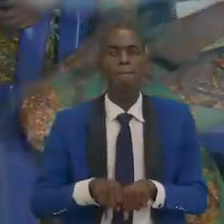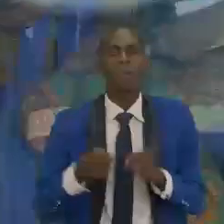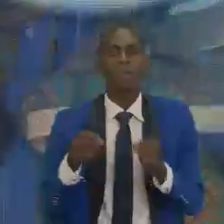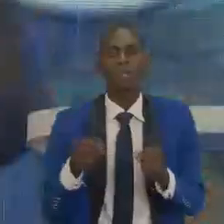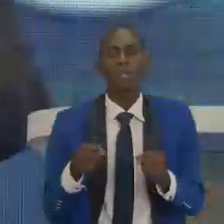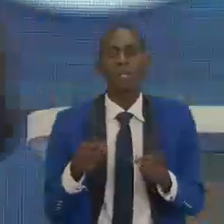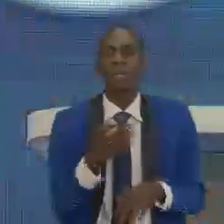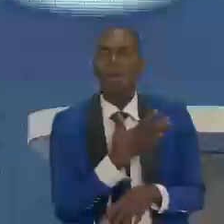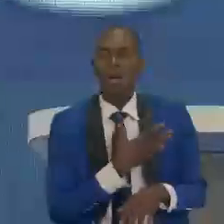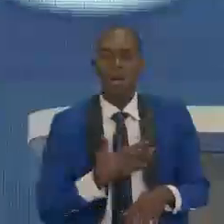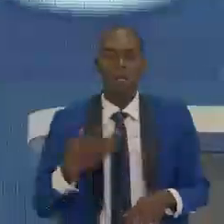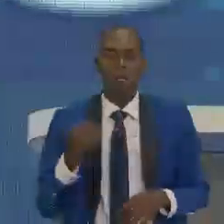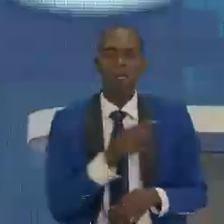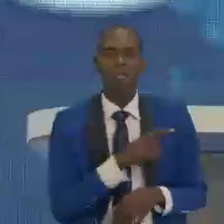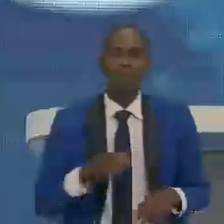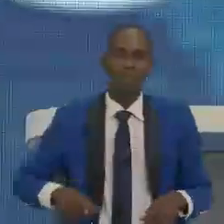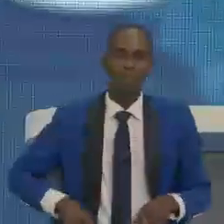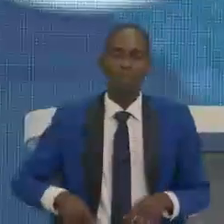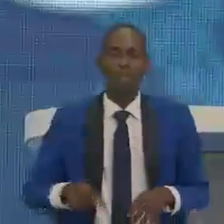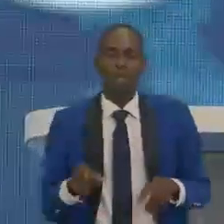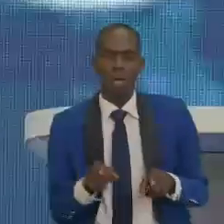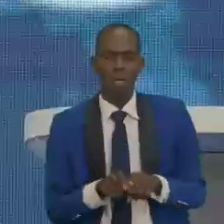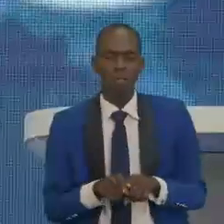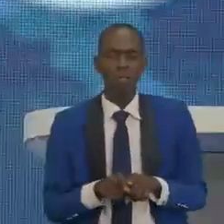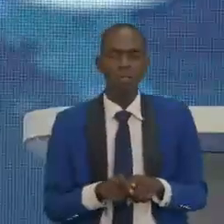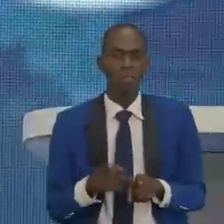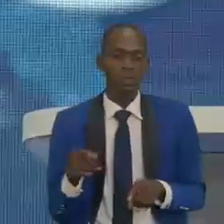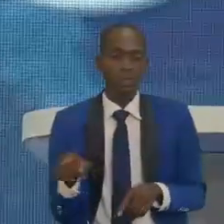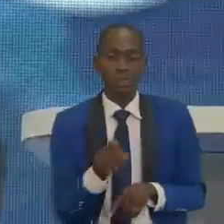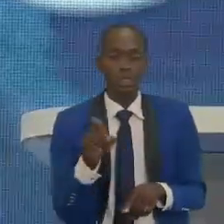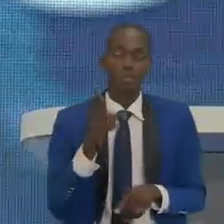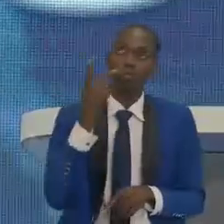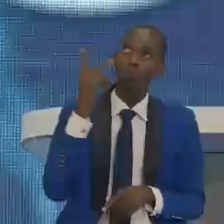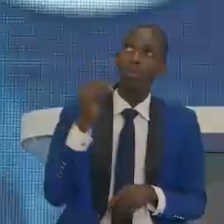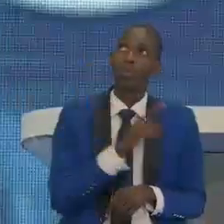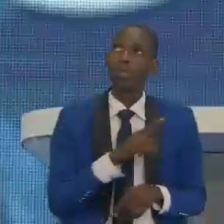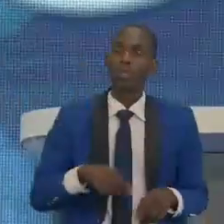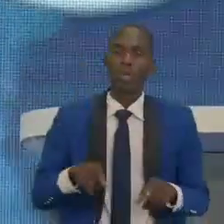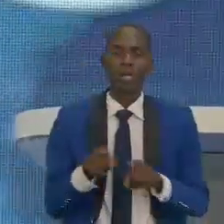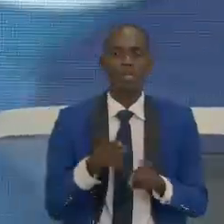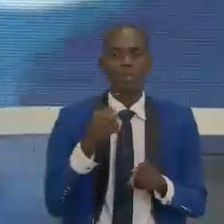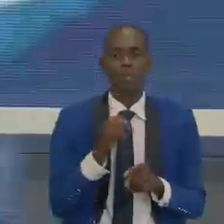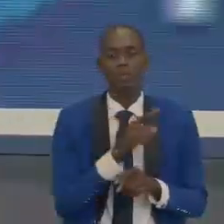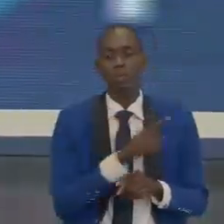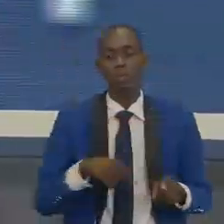and the Lord, as they saw the Lord, their Savior, their Redeemer,